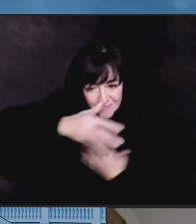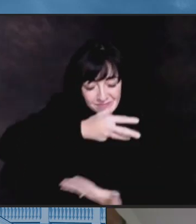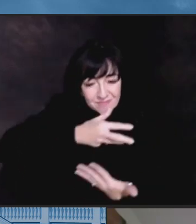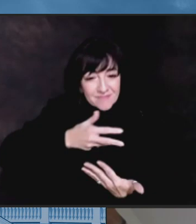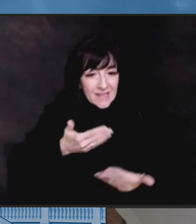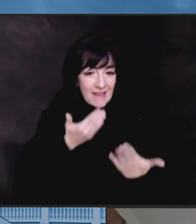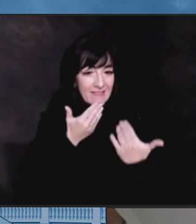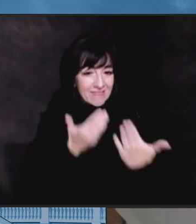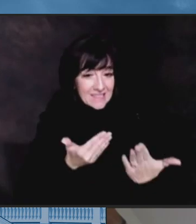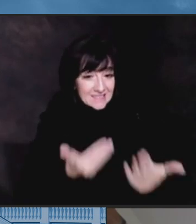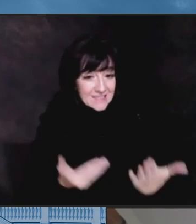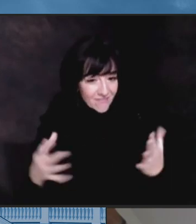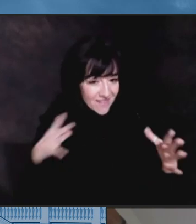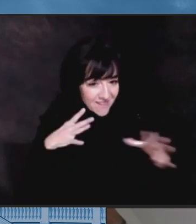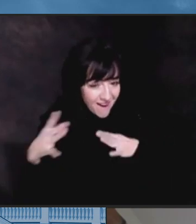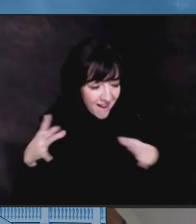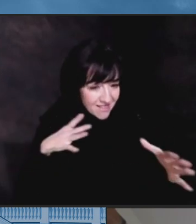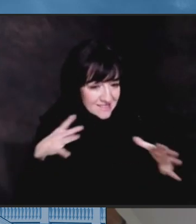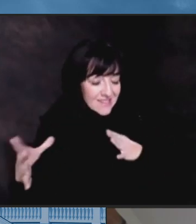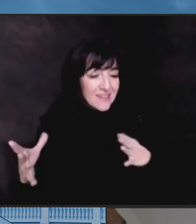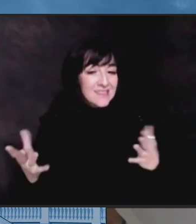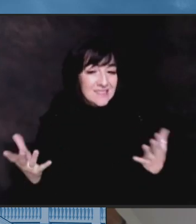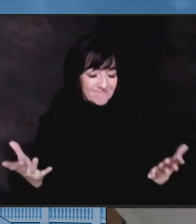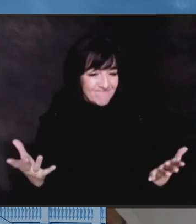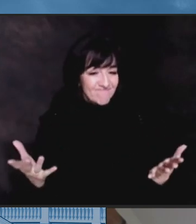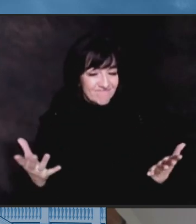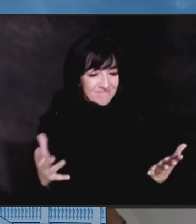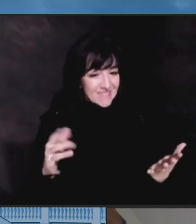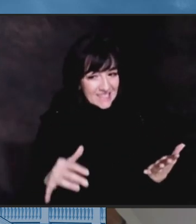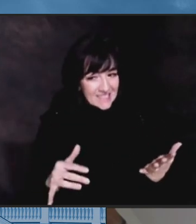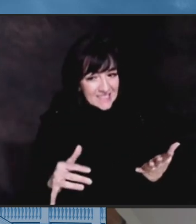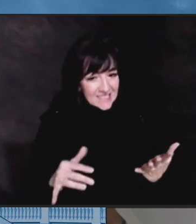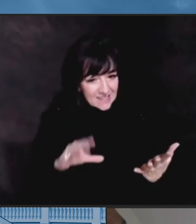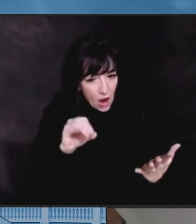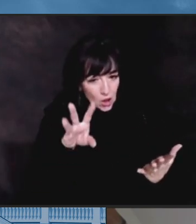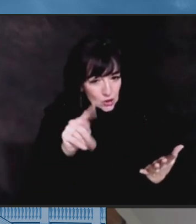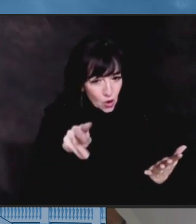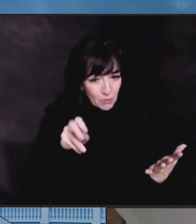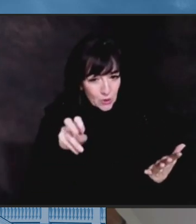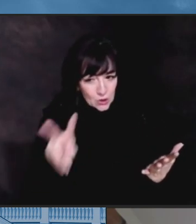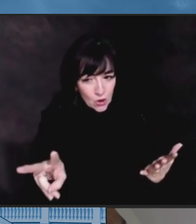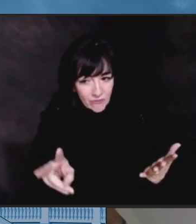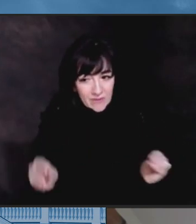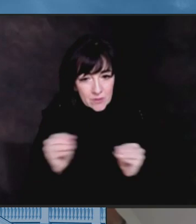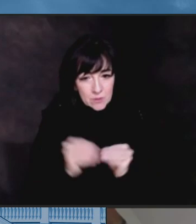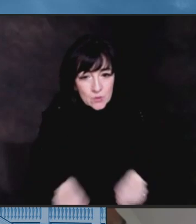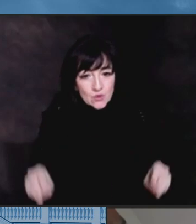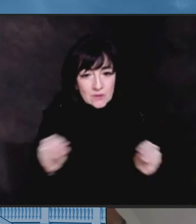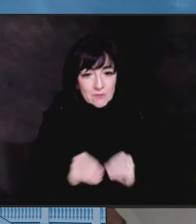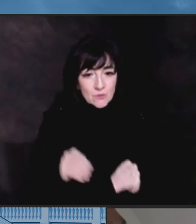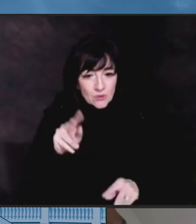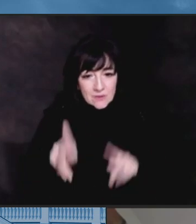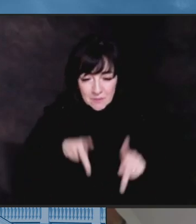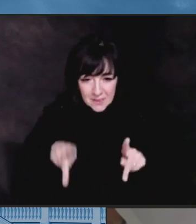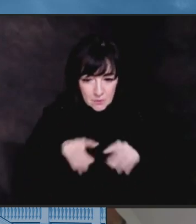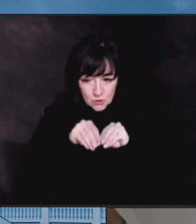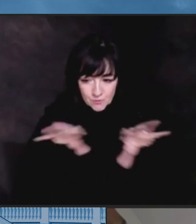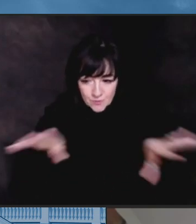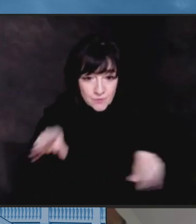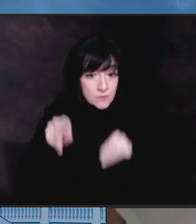up in positive cases through October and November, and just see the acceleration from November the 2nd